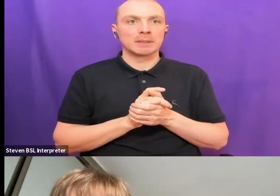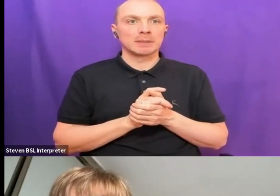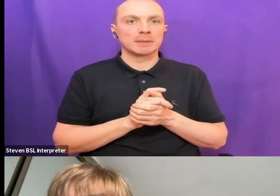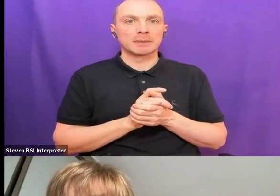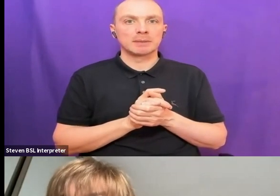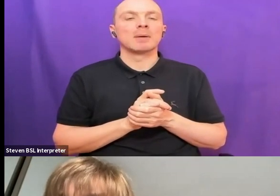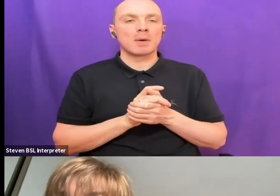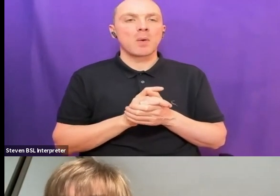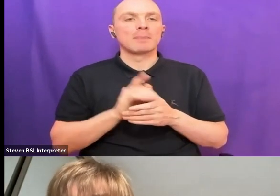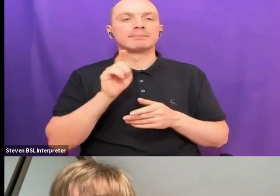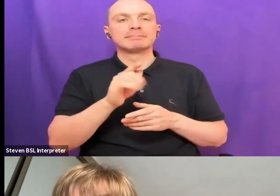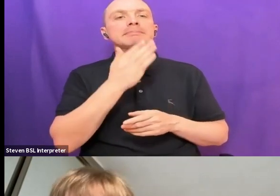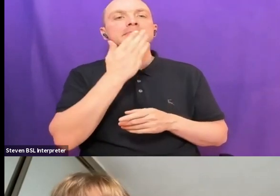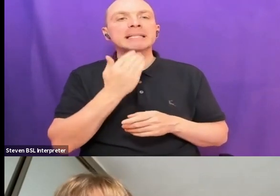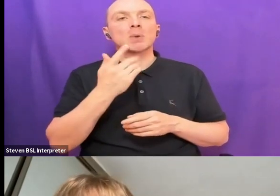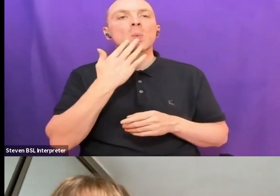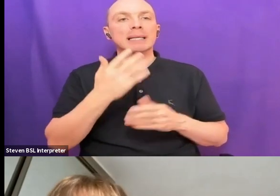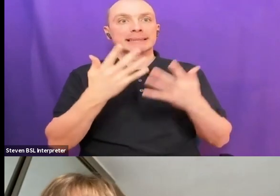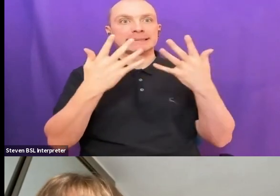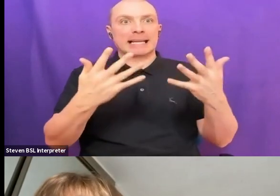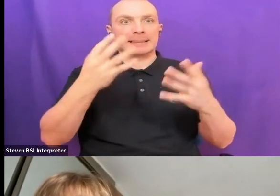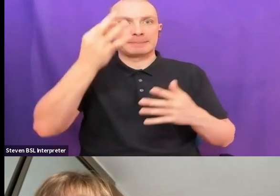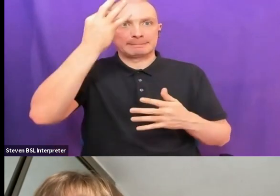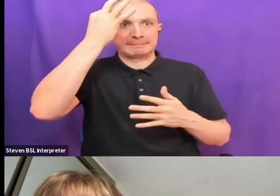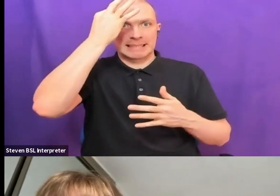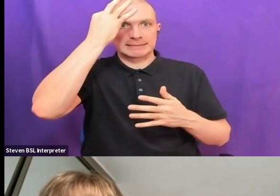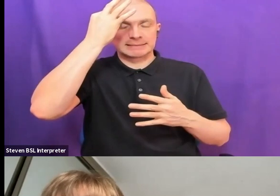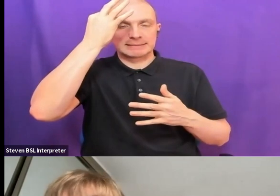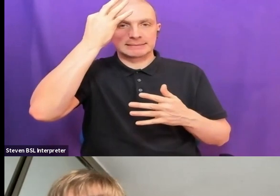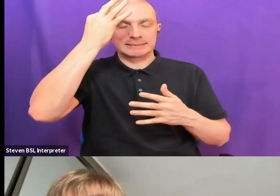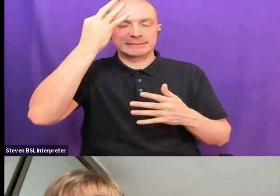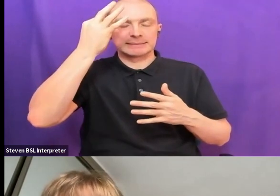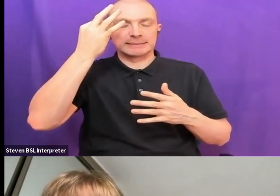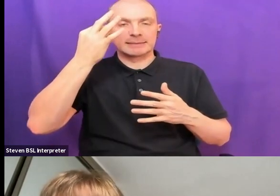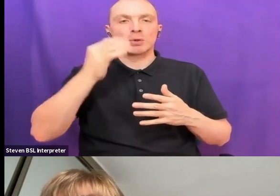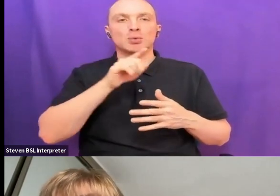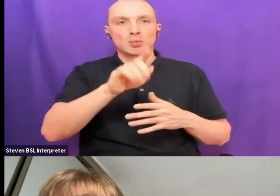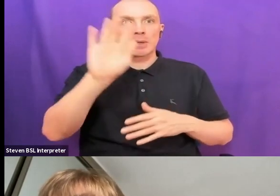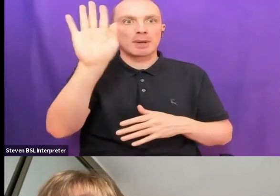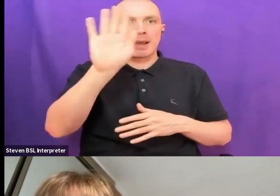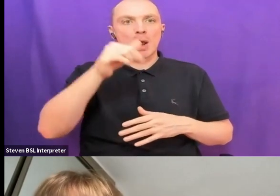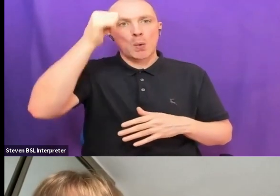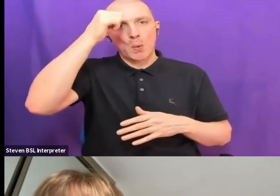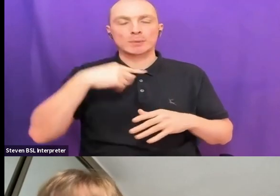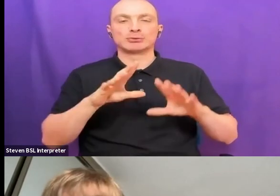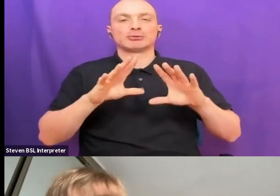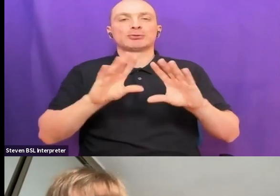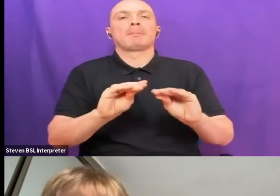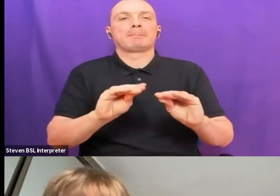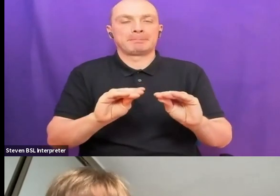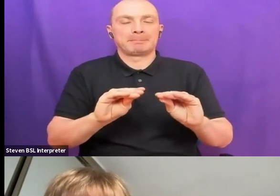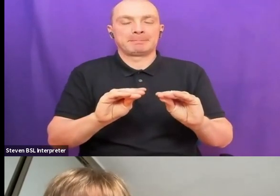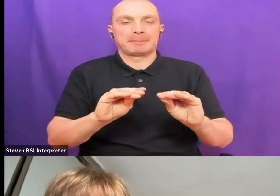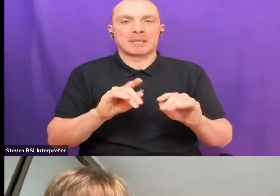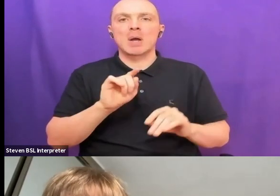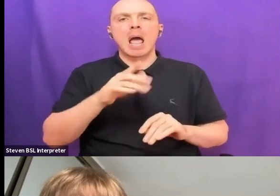to stop? I will, no problem. Thanks very much. Okay, good morning, everybody. I want to tell you a little bit about Ardrossan. I'm not